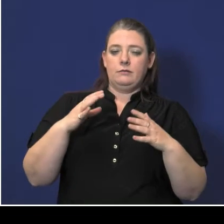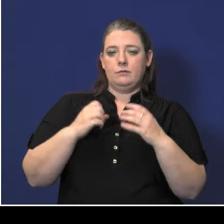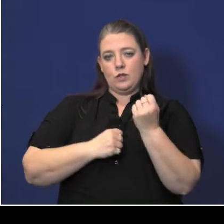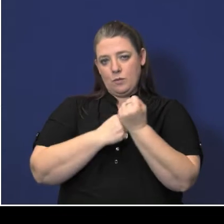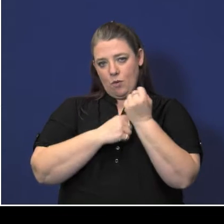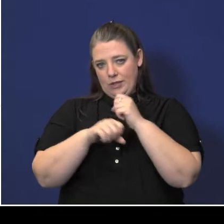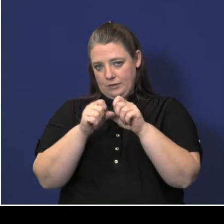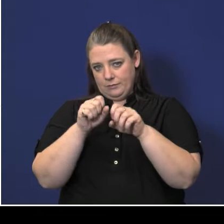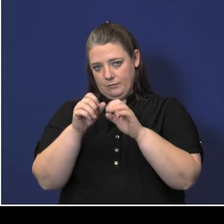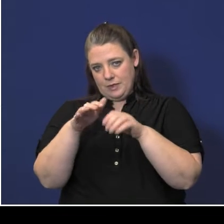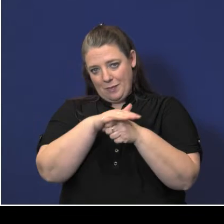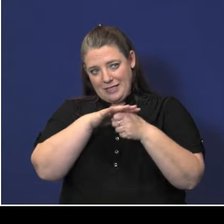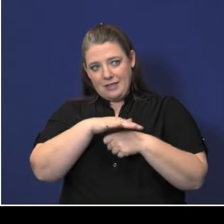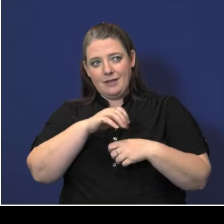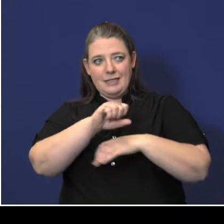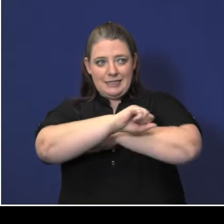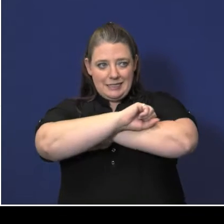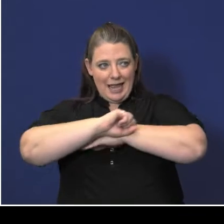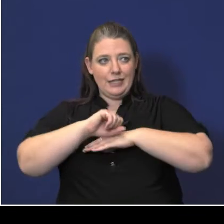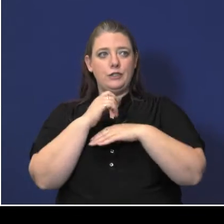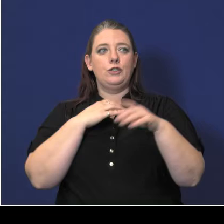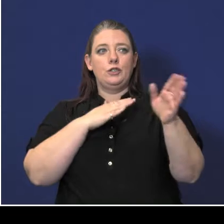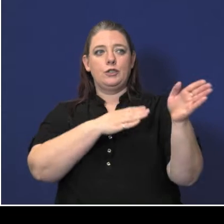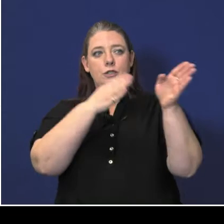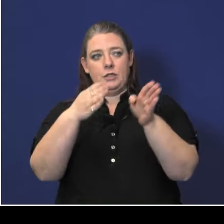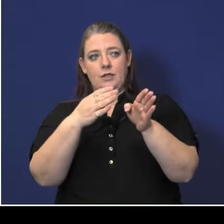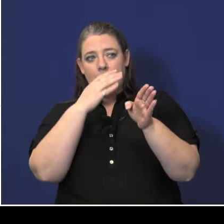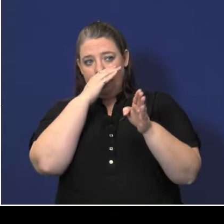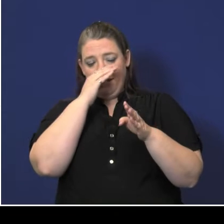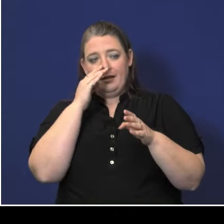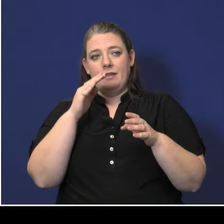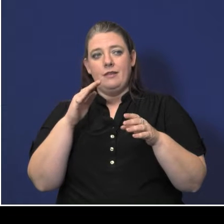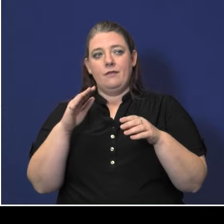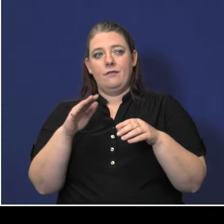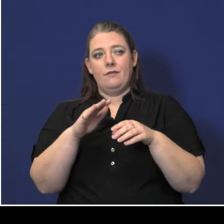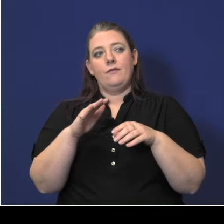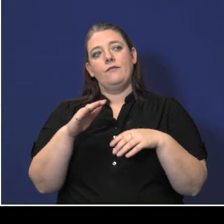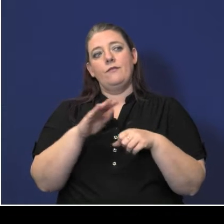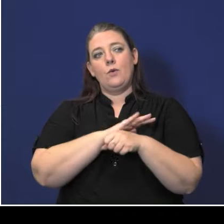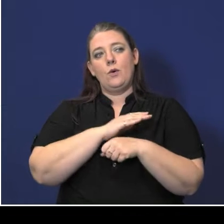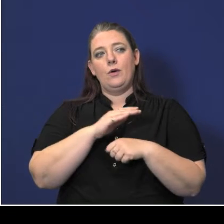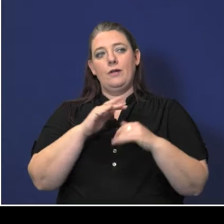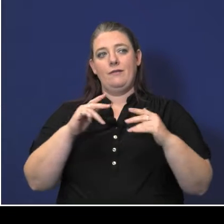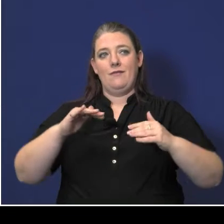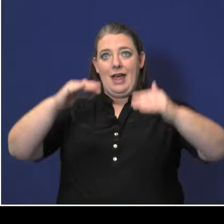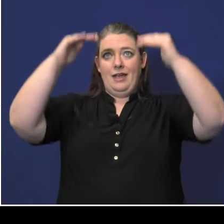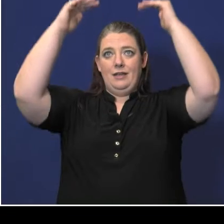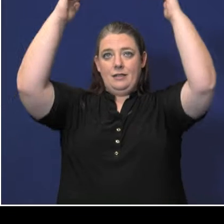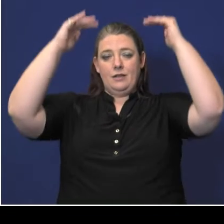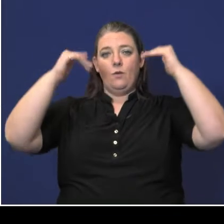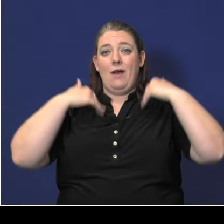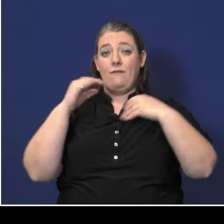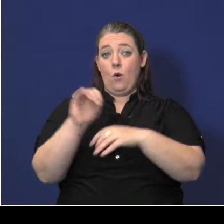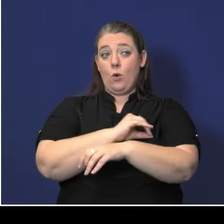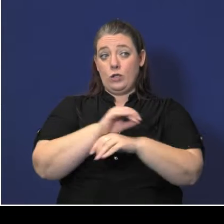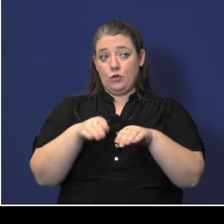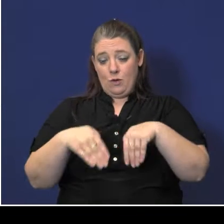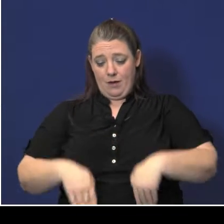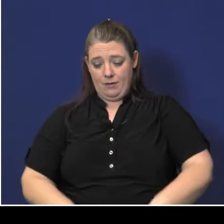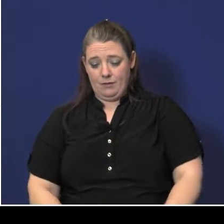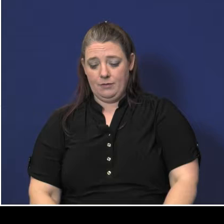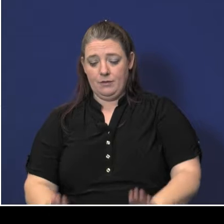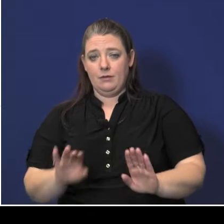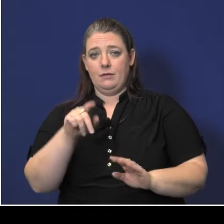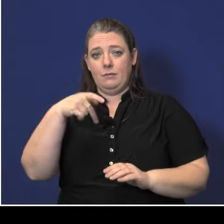then the stage area, and with the full fly loft. In this case, we actually also have an orchestra pit that will be mechanized,